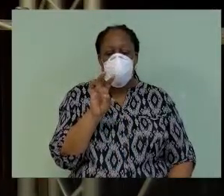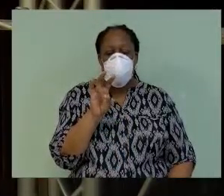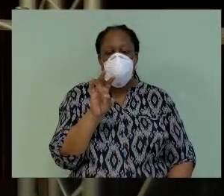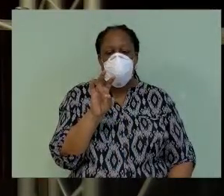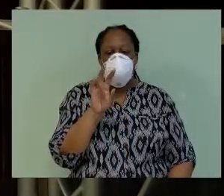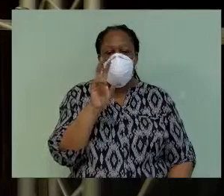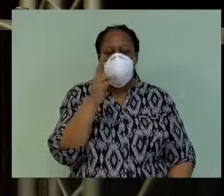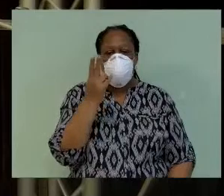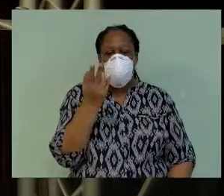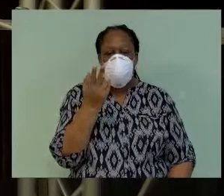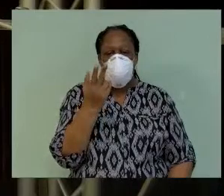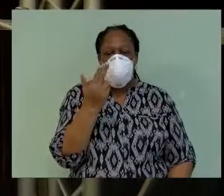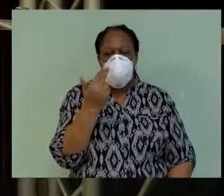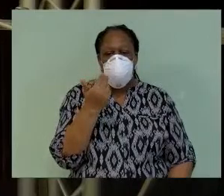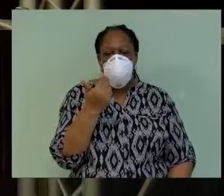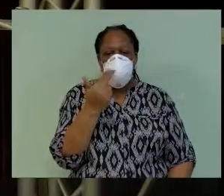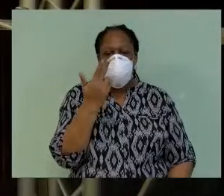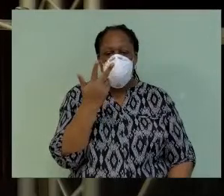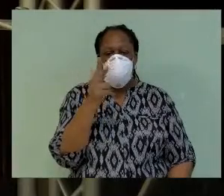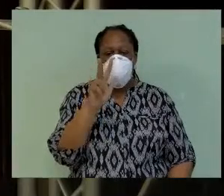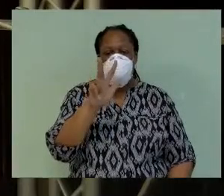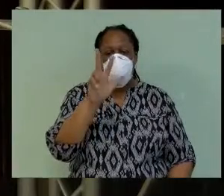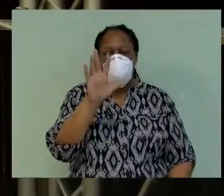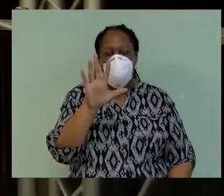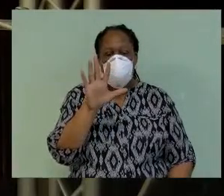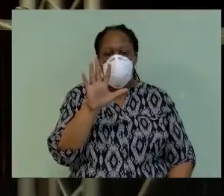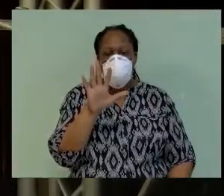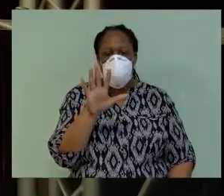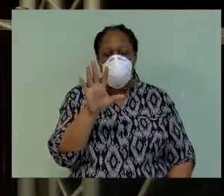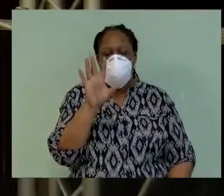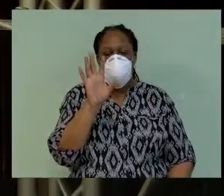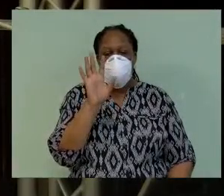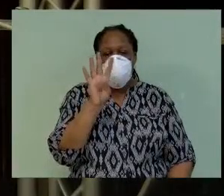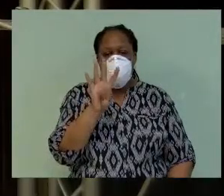869-467-1335, that's in St. Christopher, or